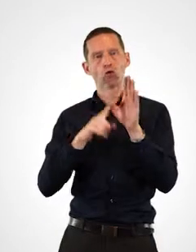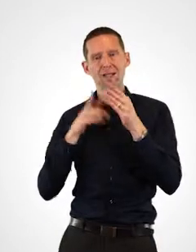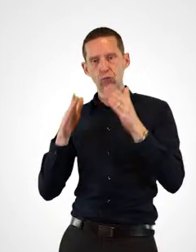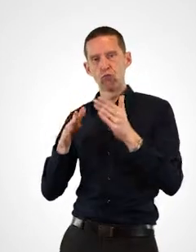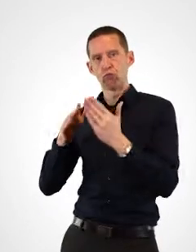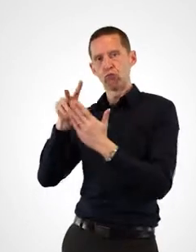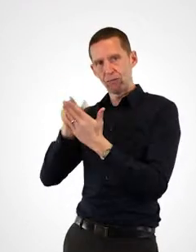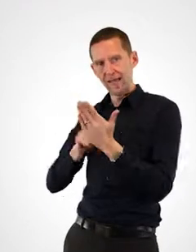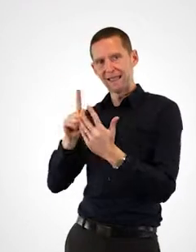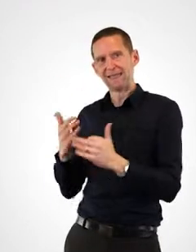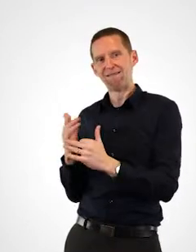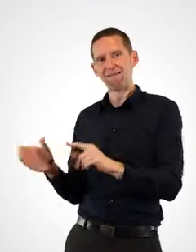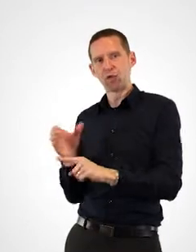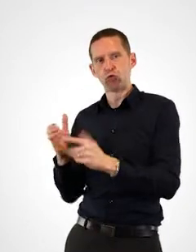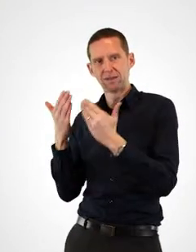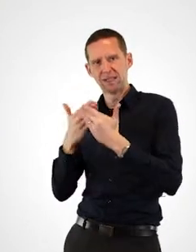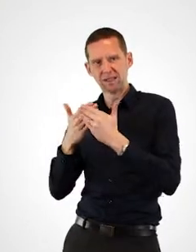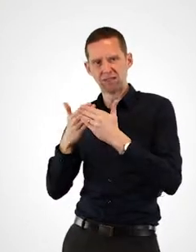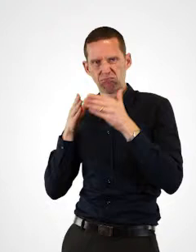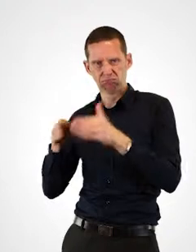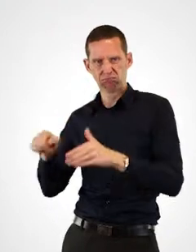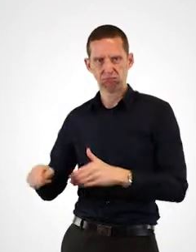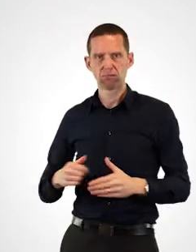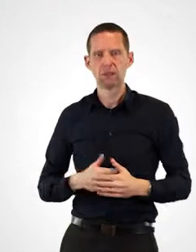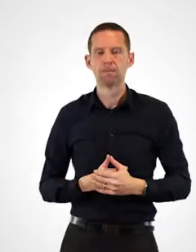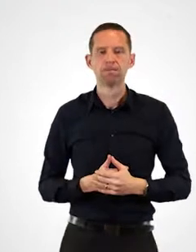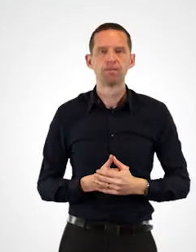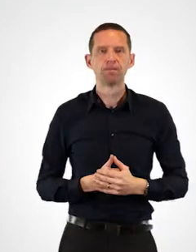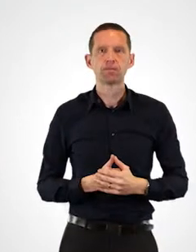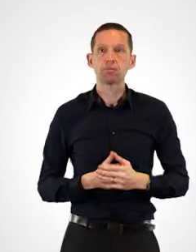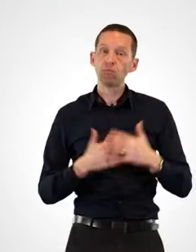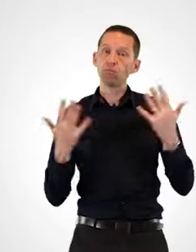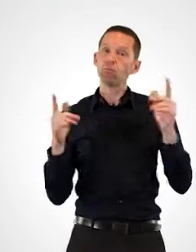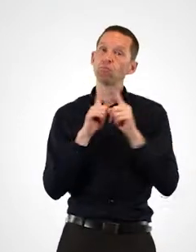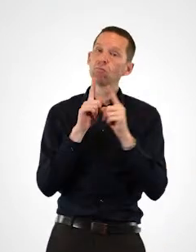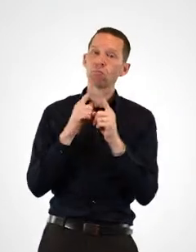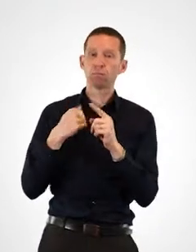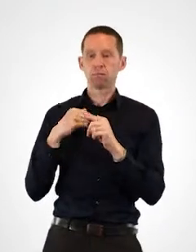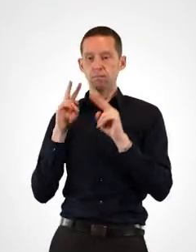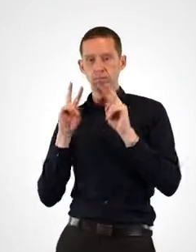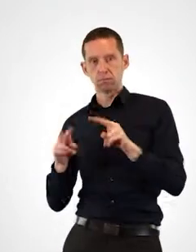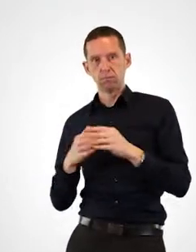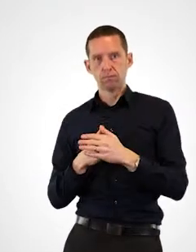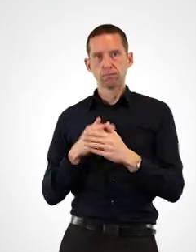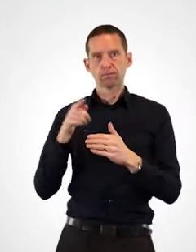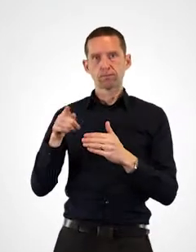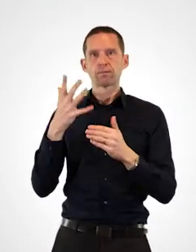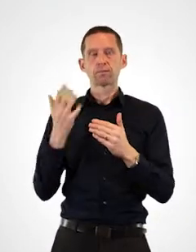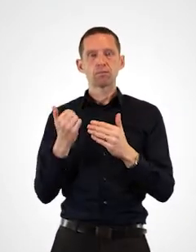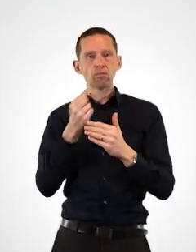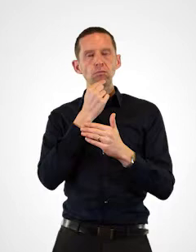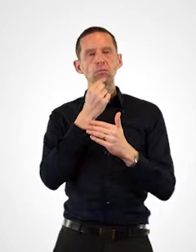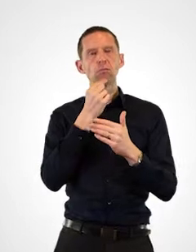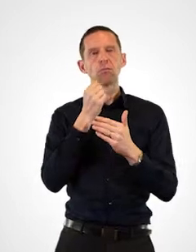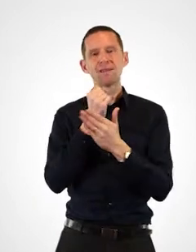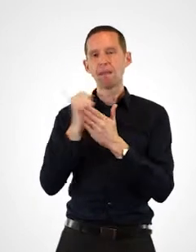and intervention studies in that area. We also noted that there was a relatively small number